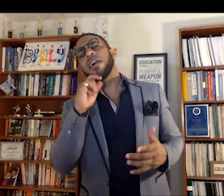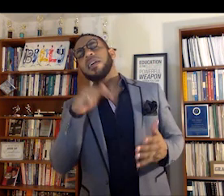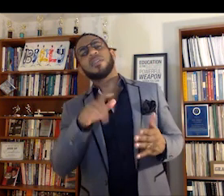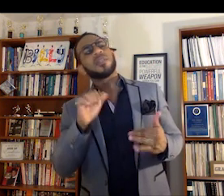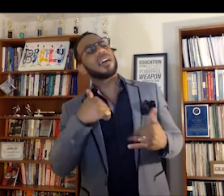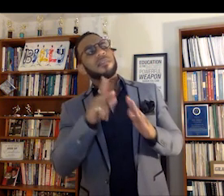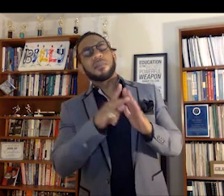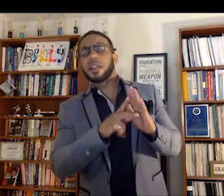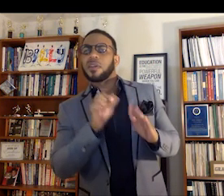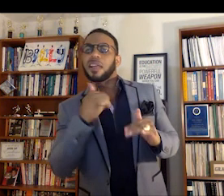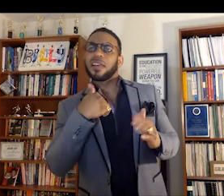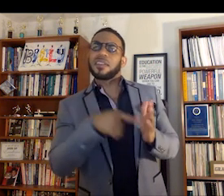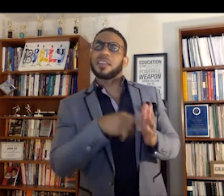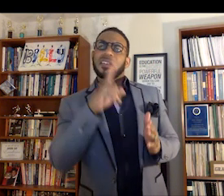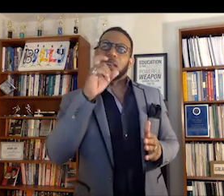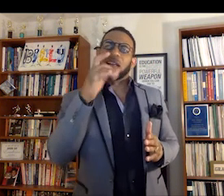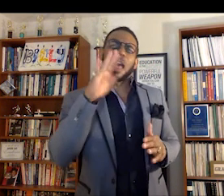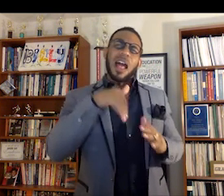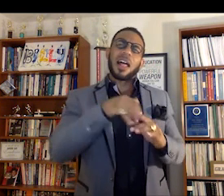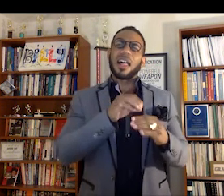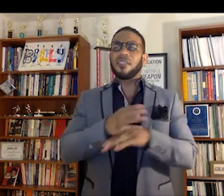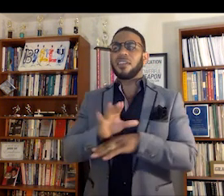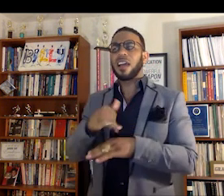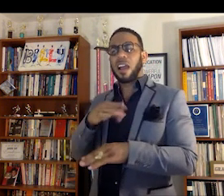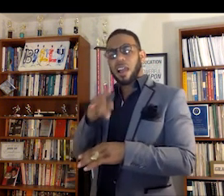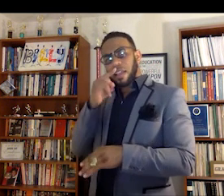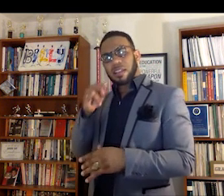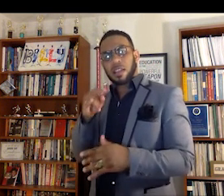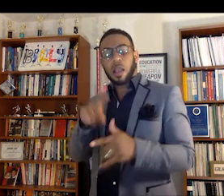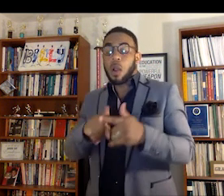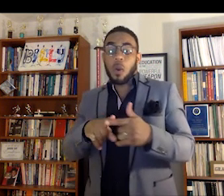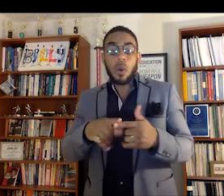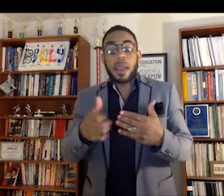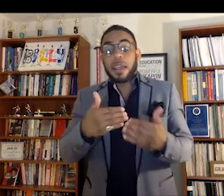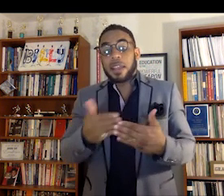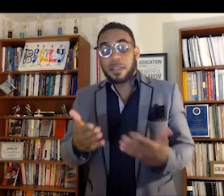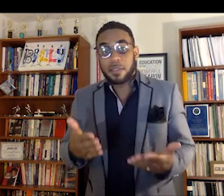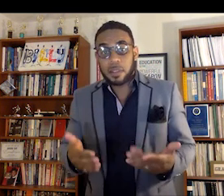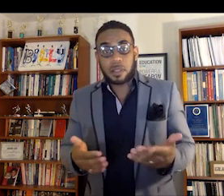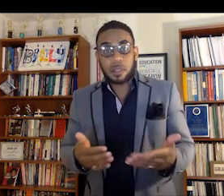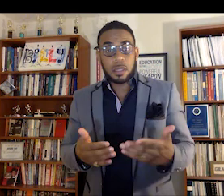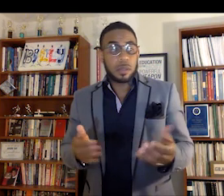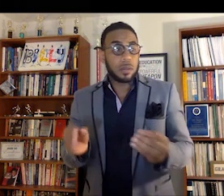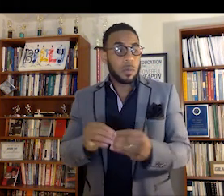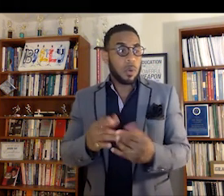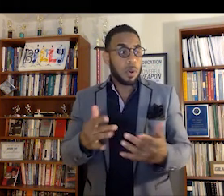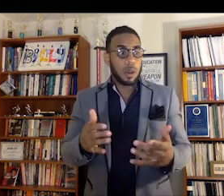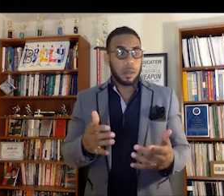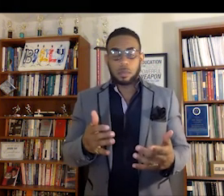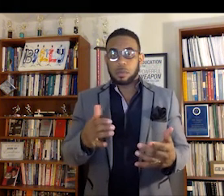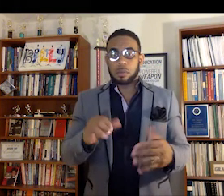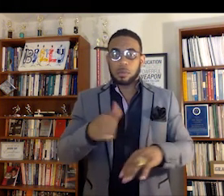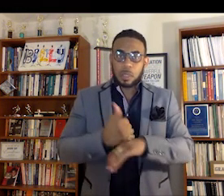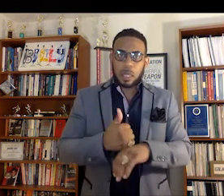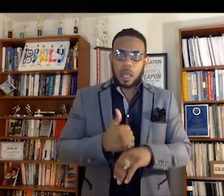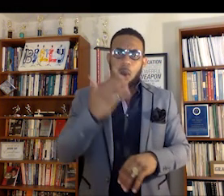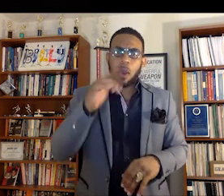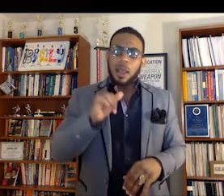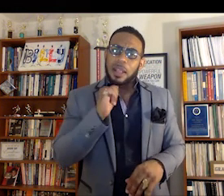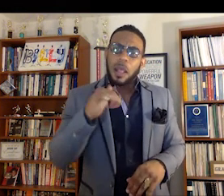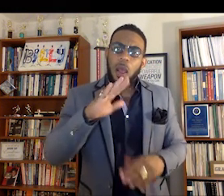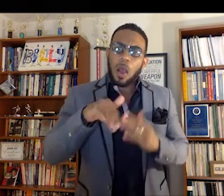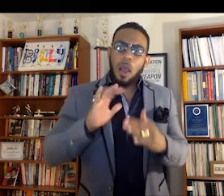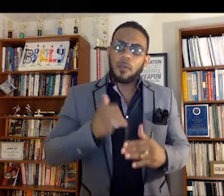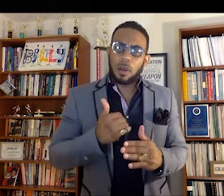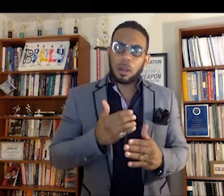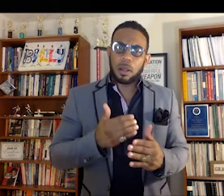have the policy that we have here? How does that affect our kids? Or even in more concrete terms, why is it that all of